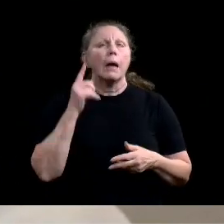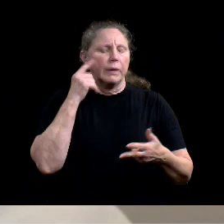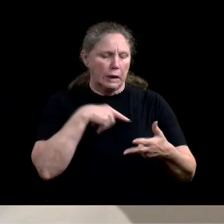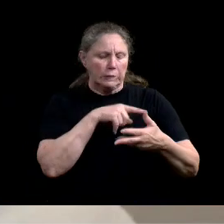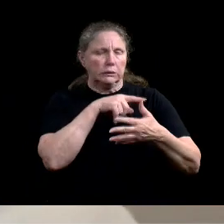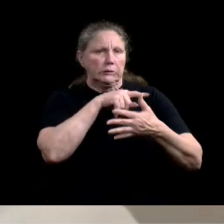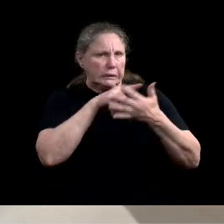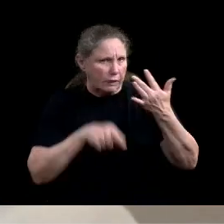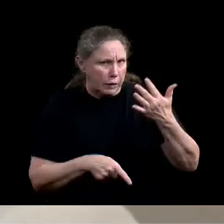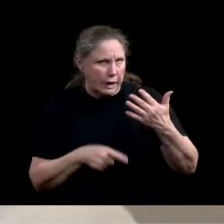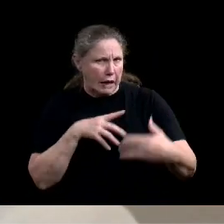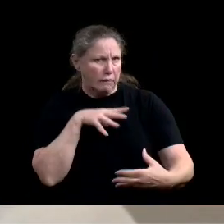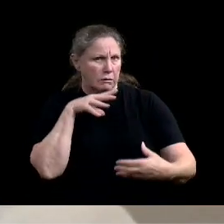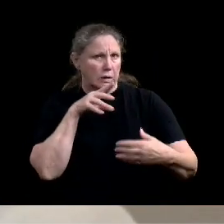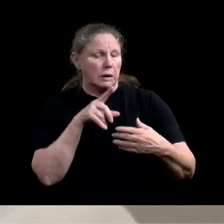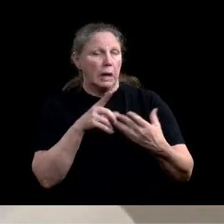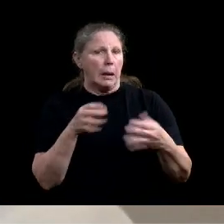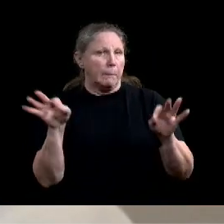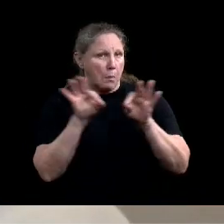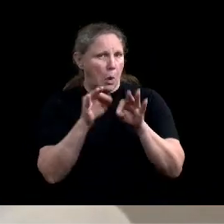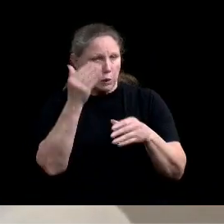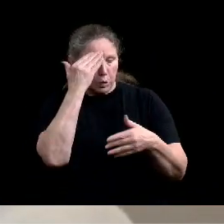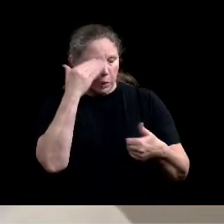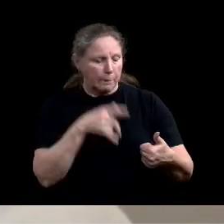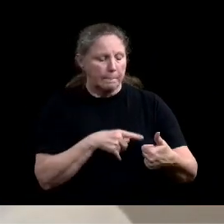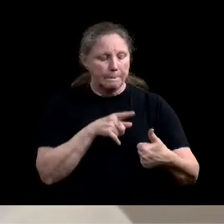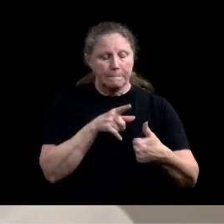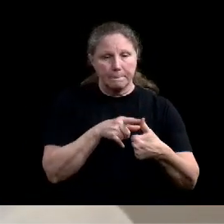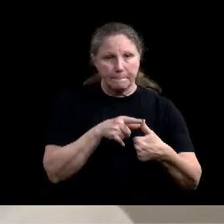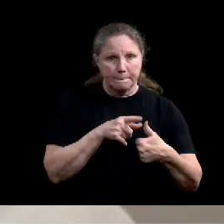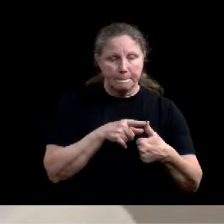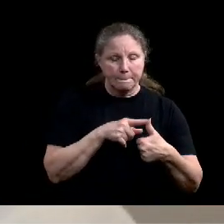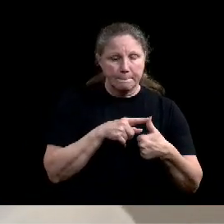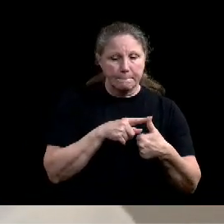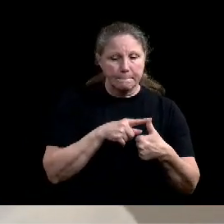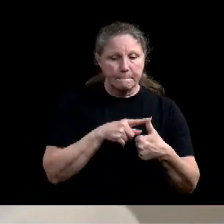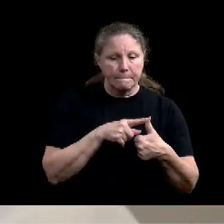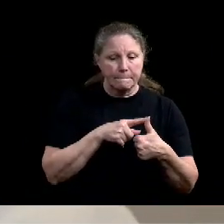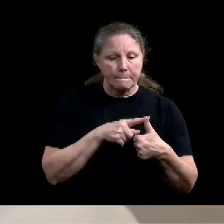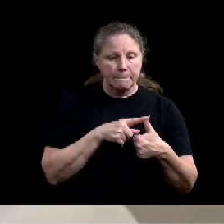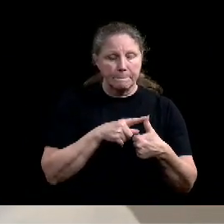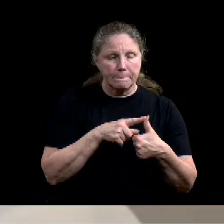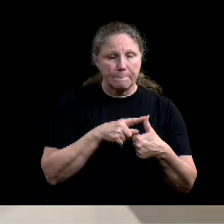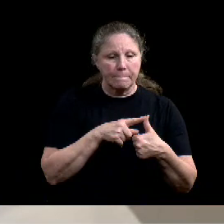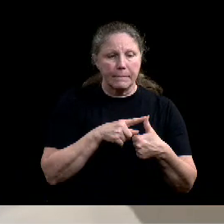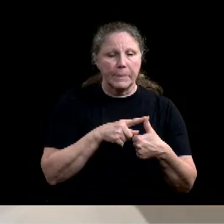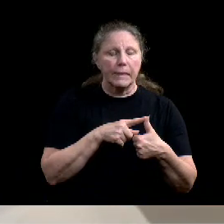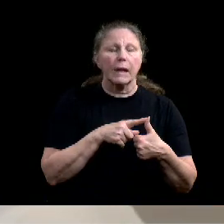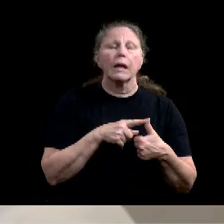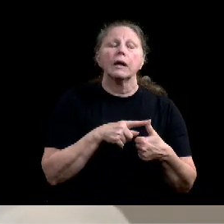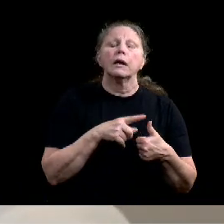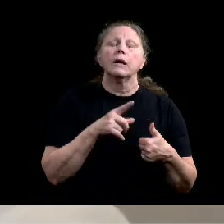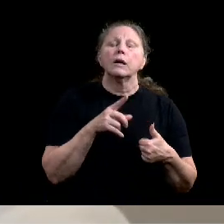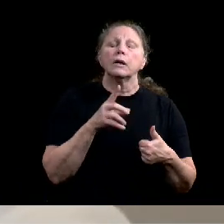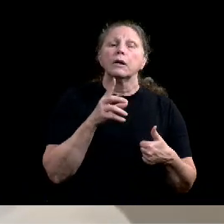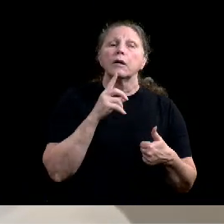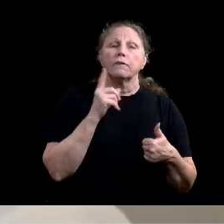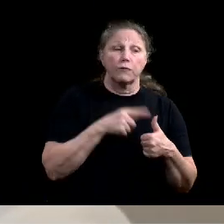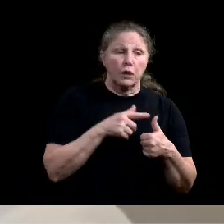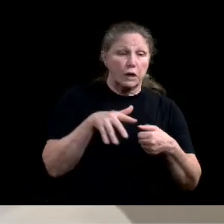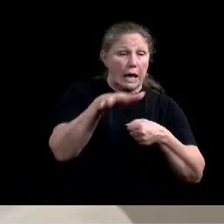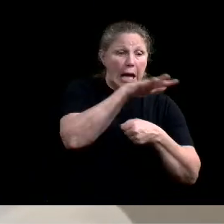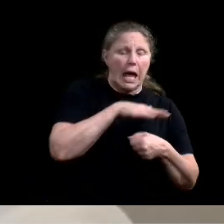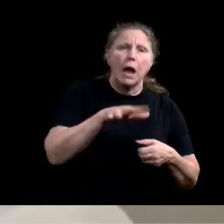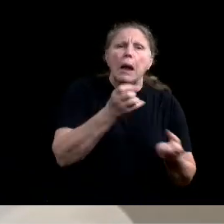the prevalence, as best as can be estimated, the prevalence in the community. And the other is